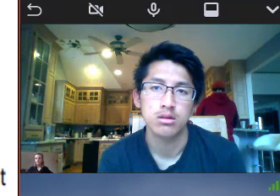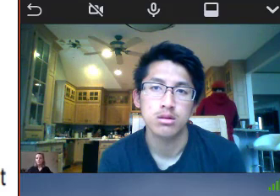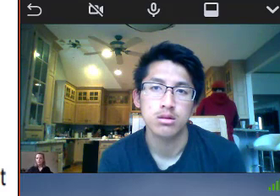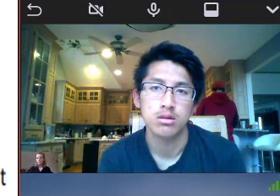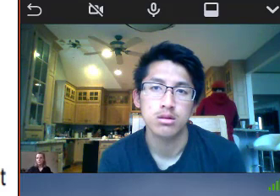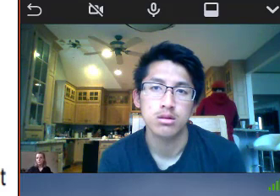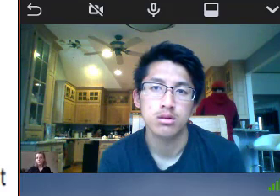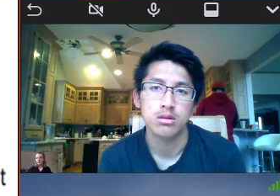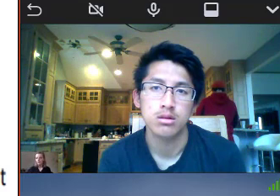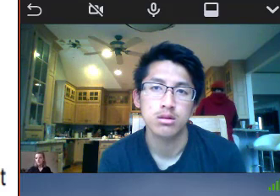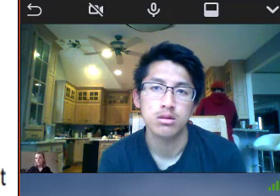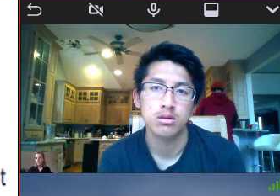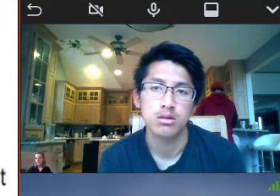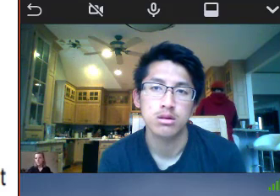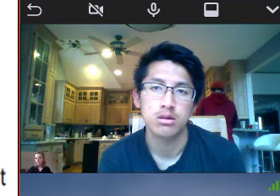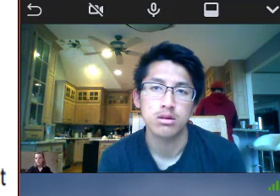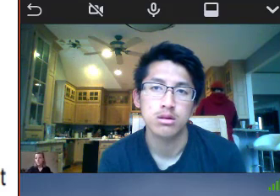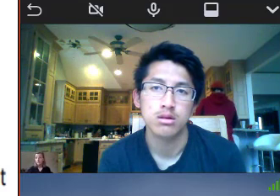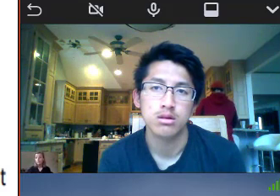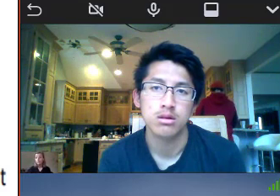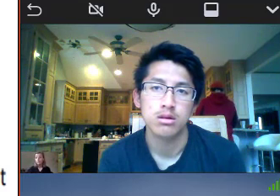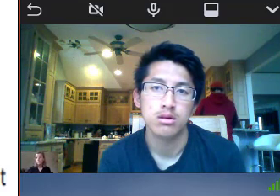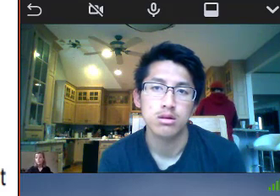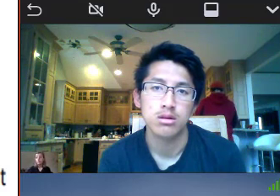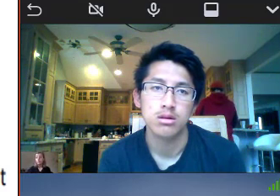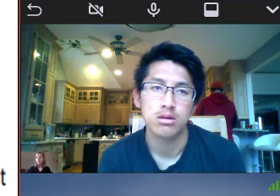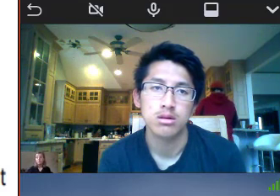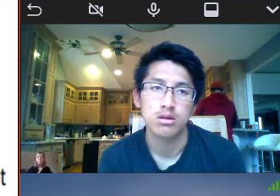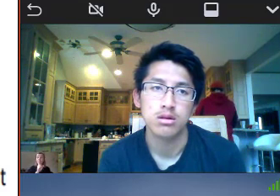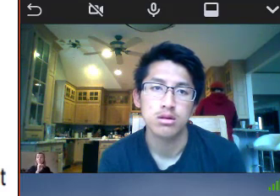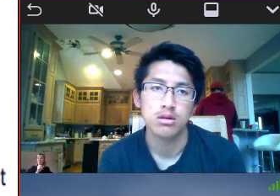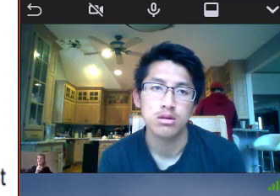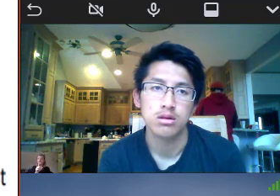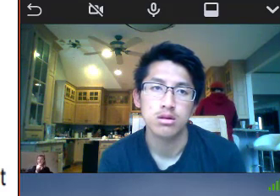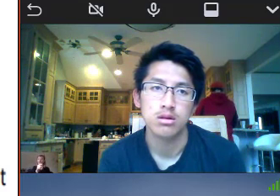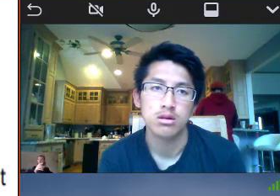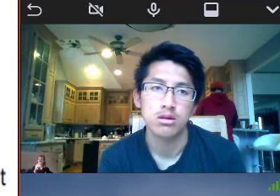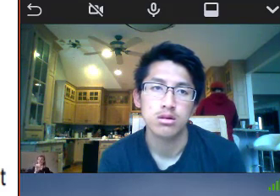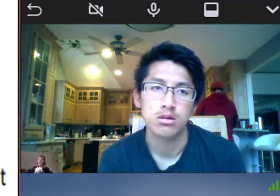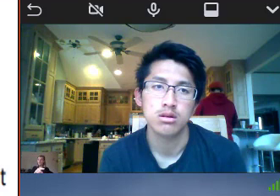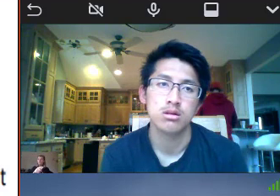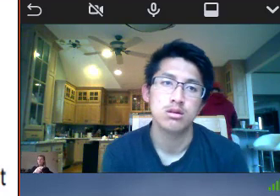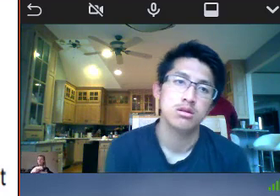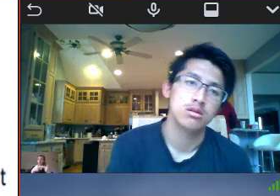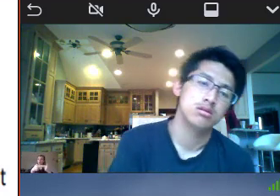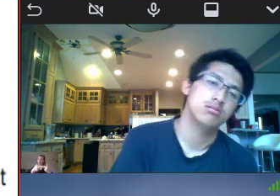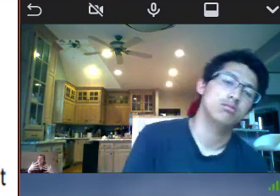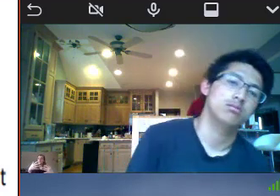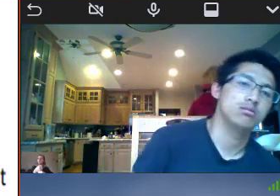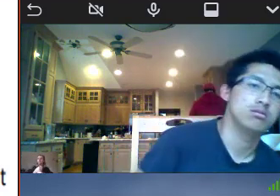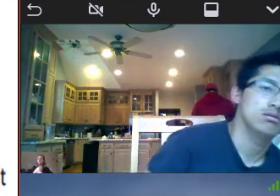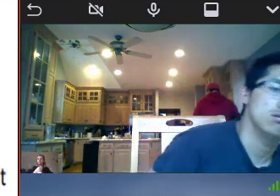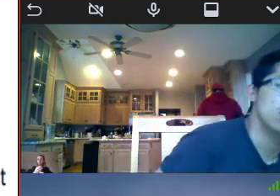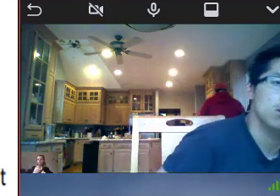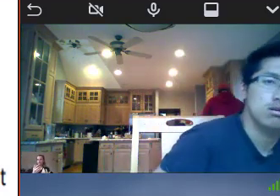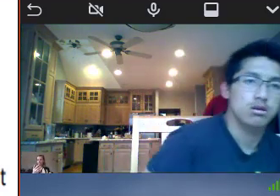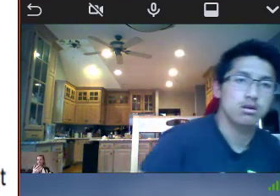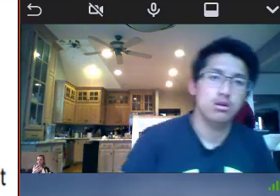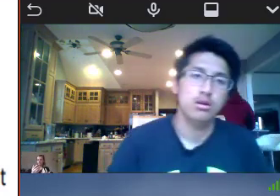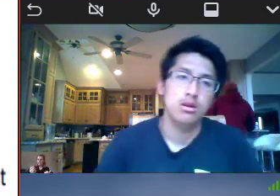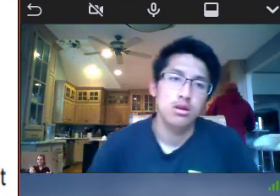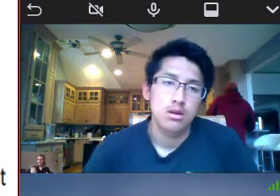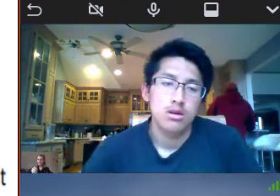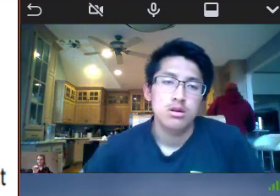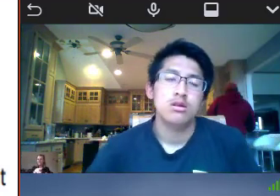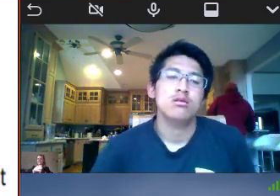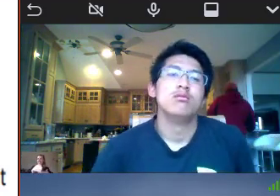that kind of ends the update part of the lecture. So if anyone has, so I see a couple